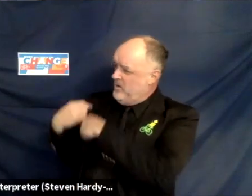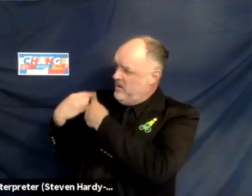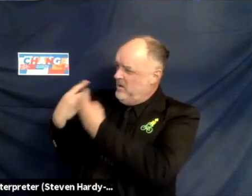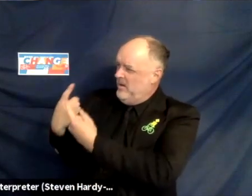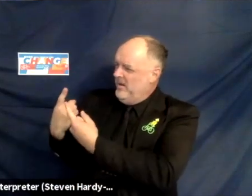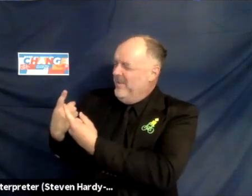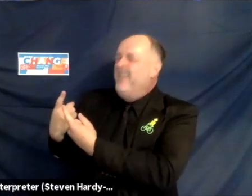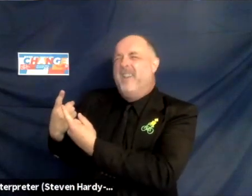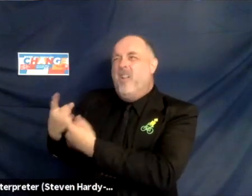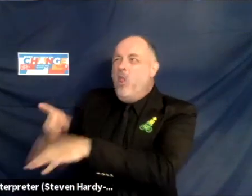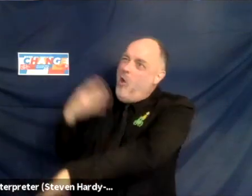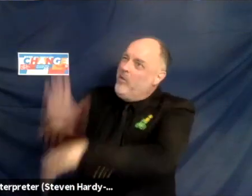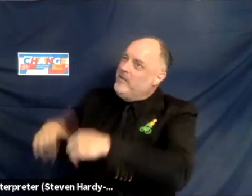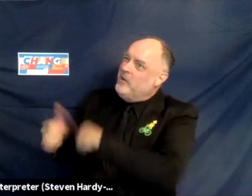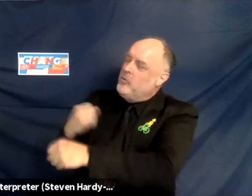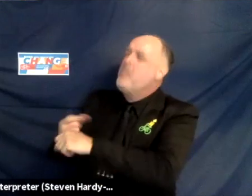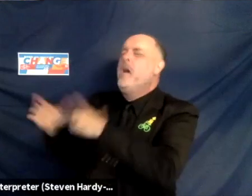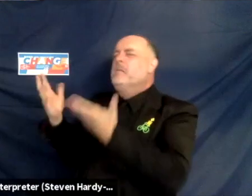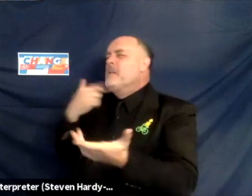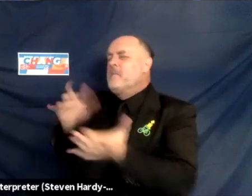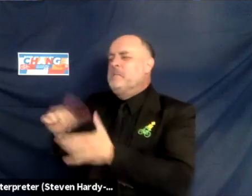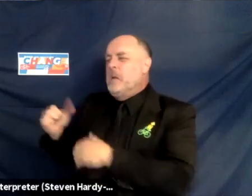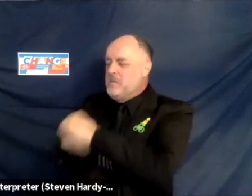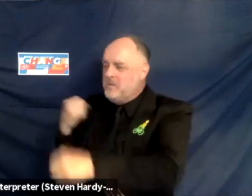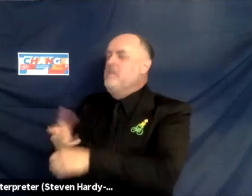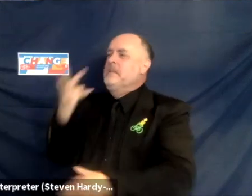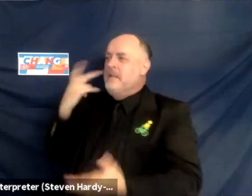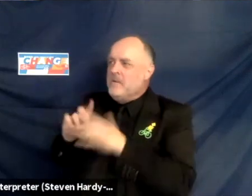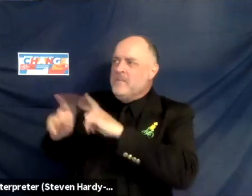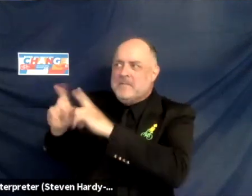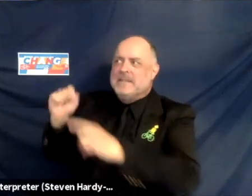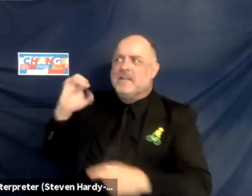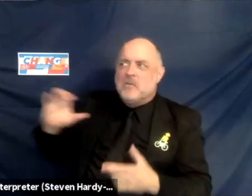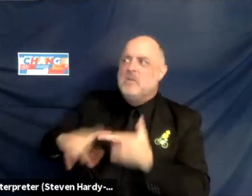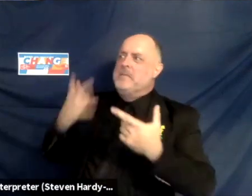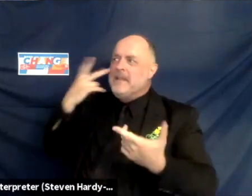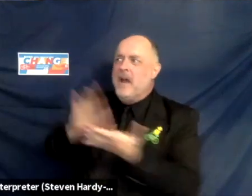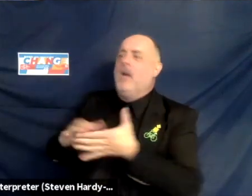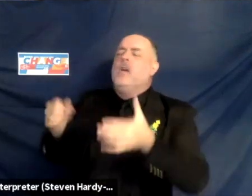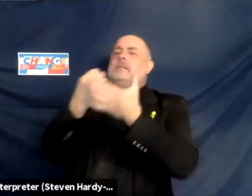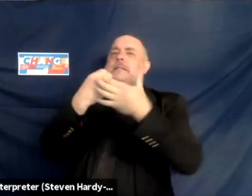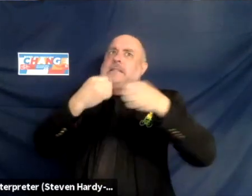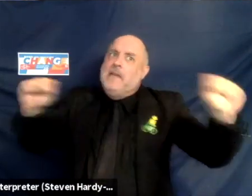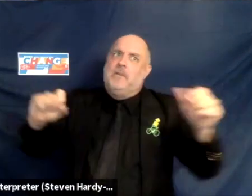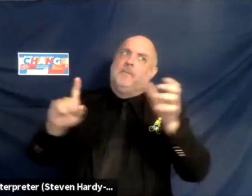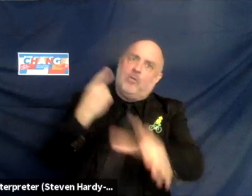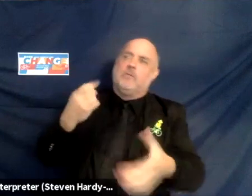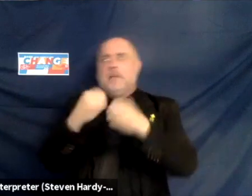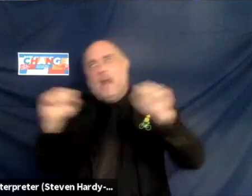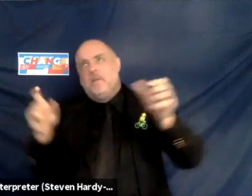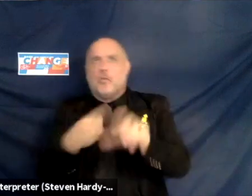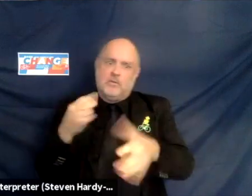that, but let's just say for a decade, by every transportation secretary, state DOTs, congressional leaders, that safety is the top priority. Yet over the